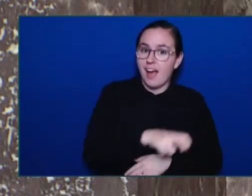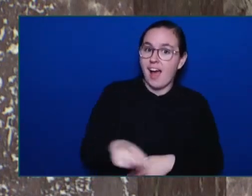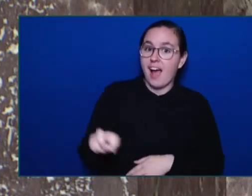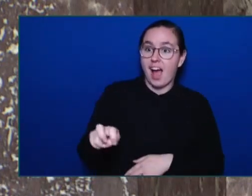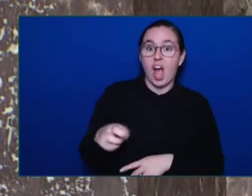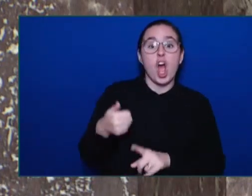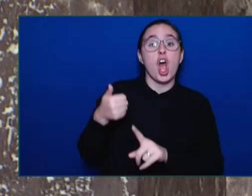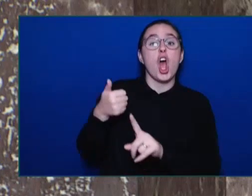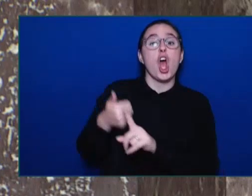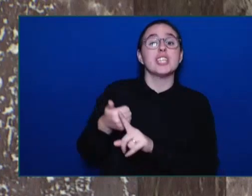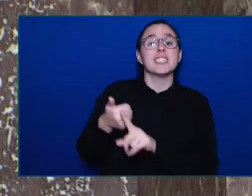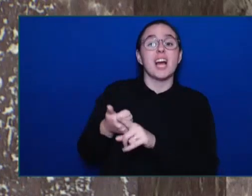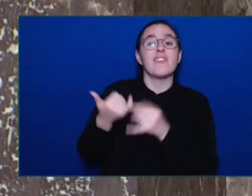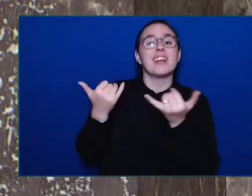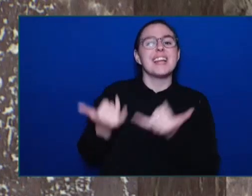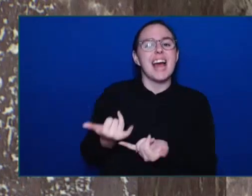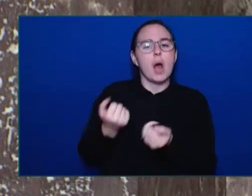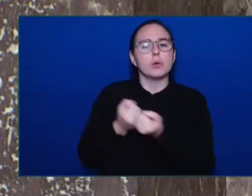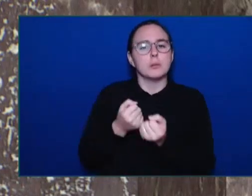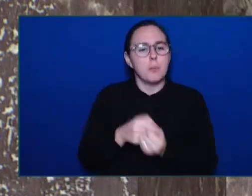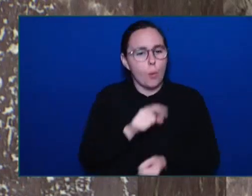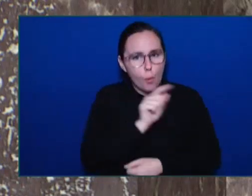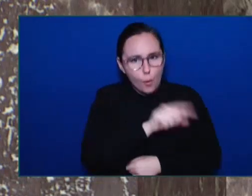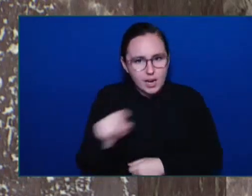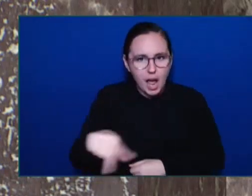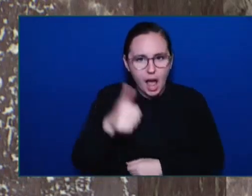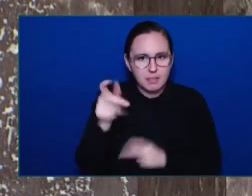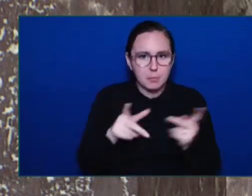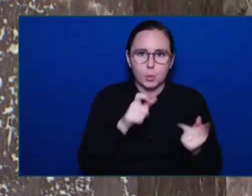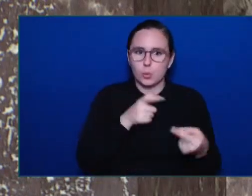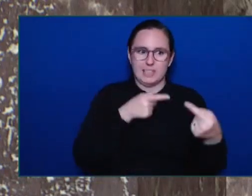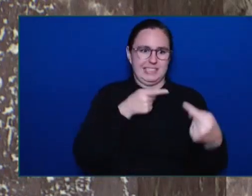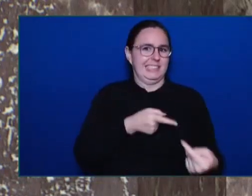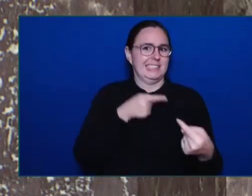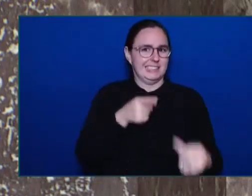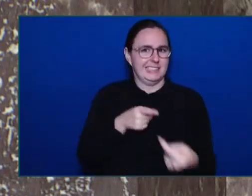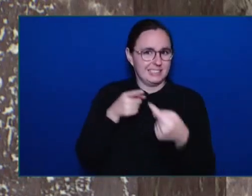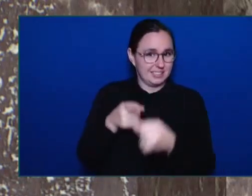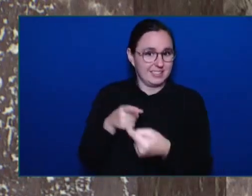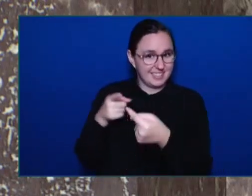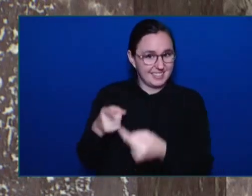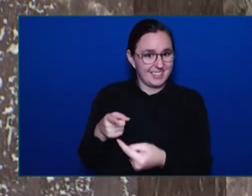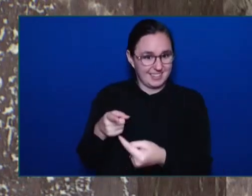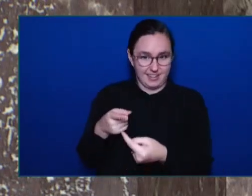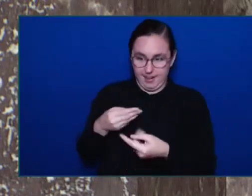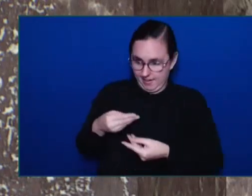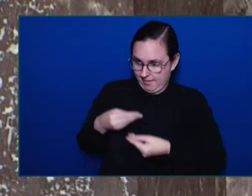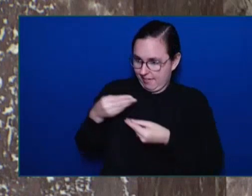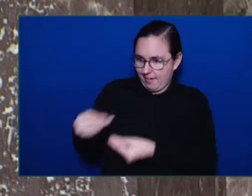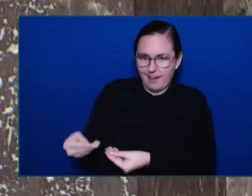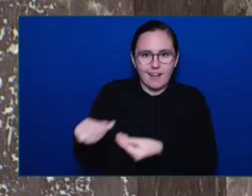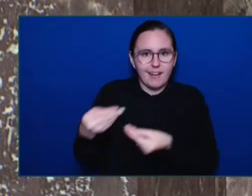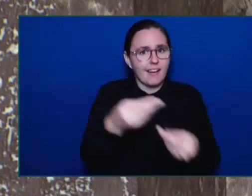seen success, Honourable Speaker, and we're going to continue to help people to get the supports they need.